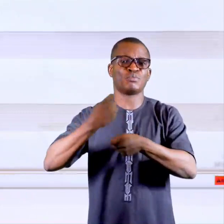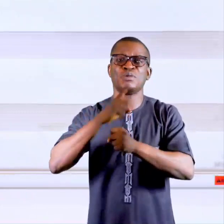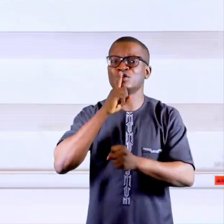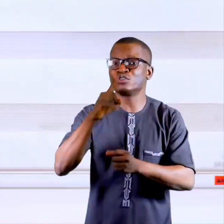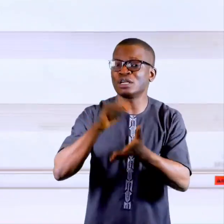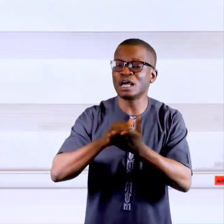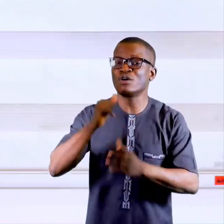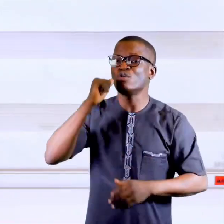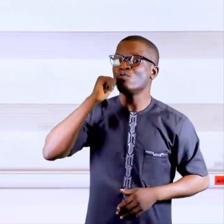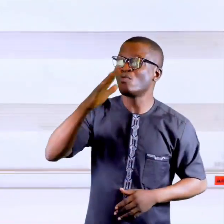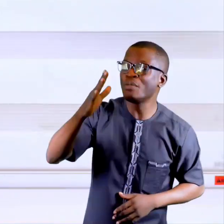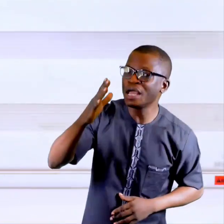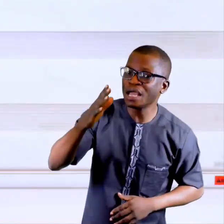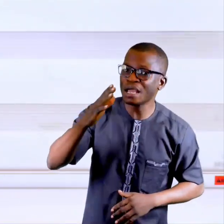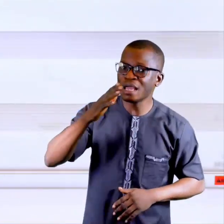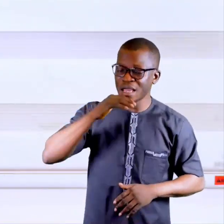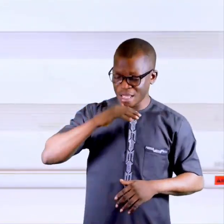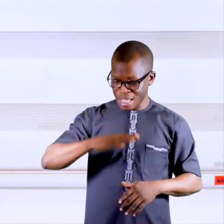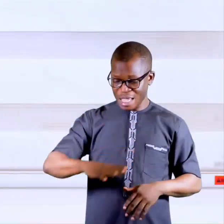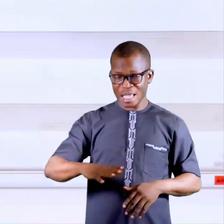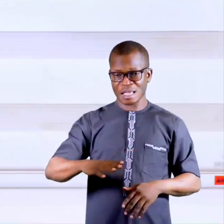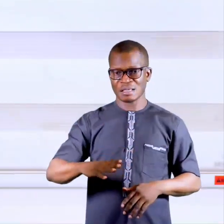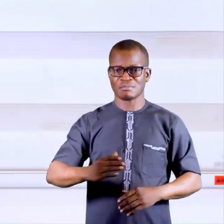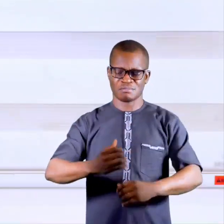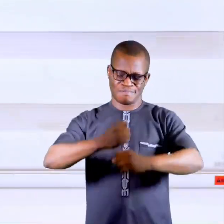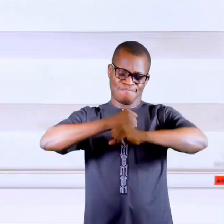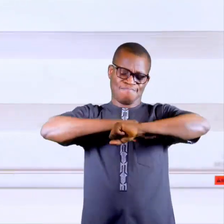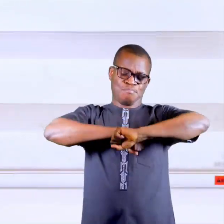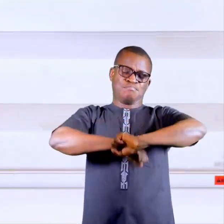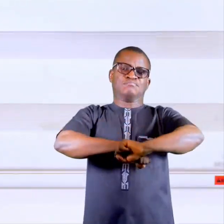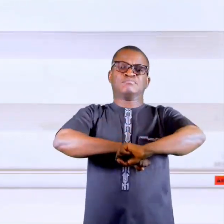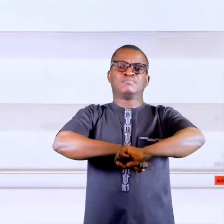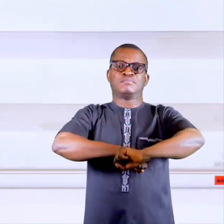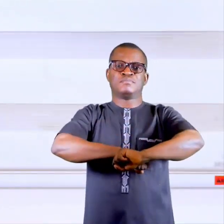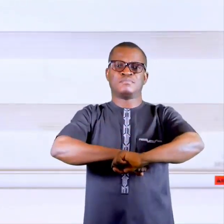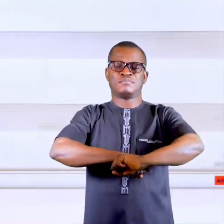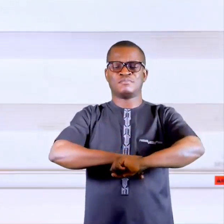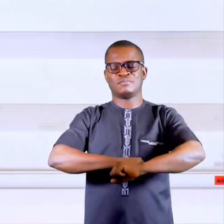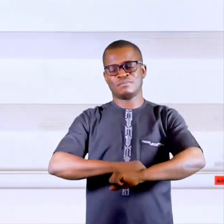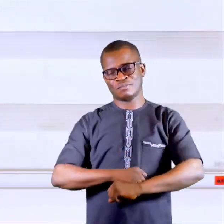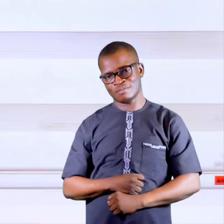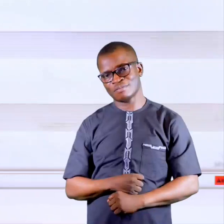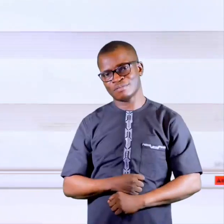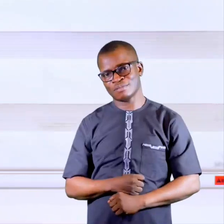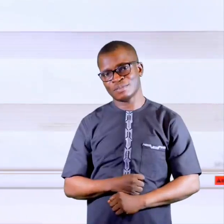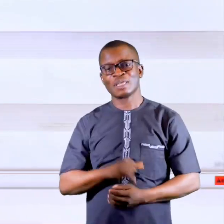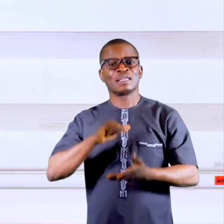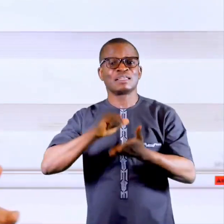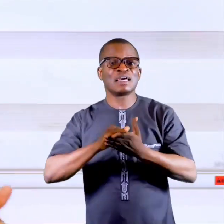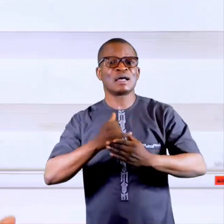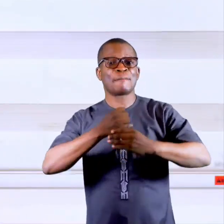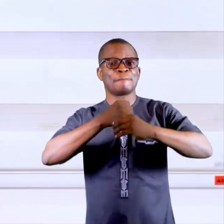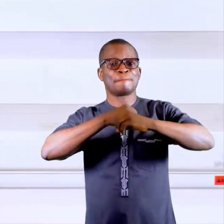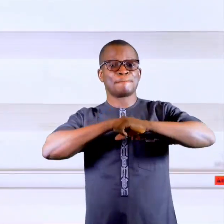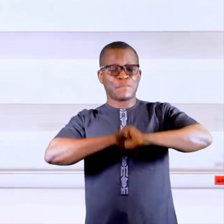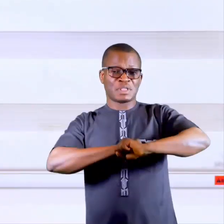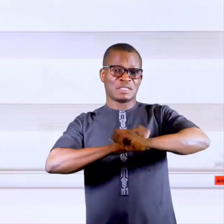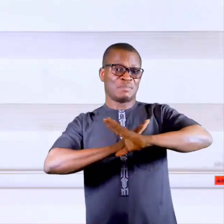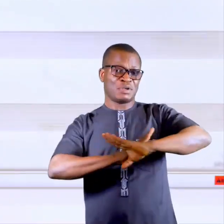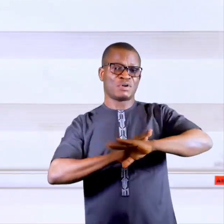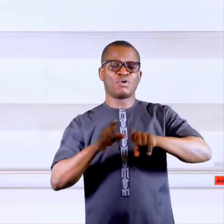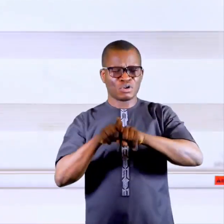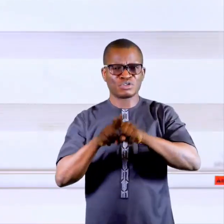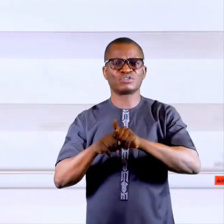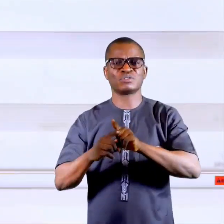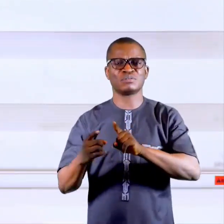that women and girls are protected. And even the protection also goes to men and